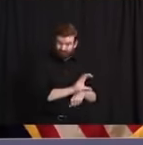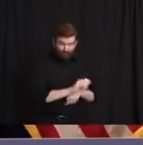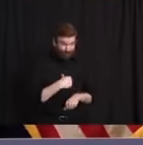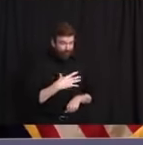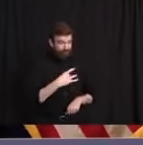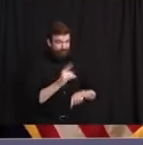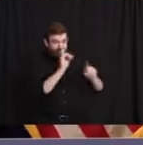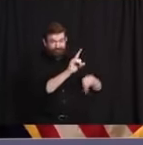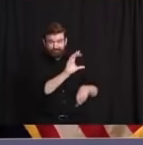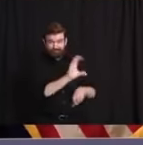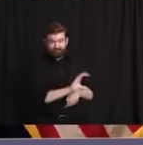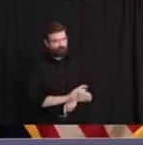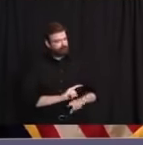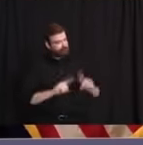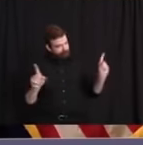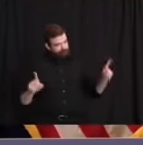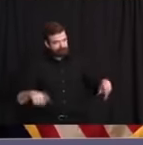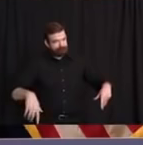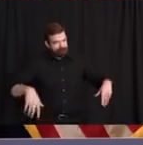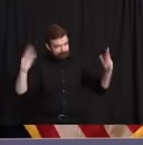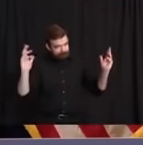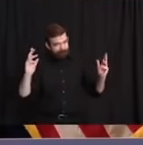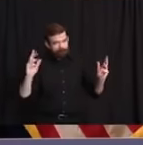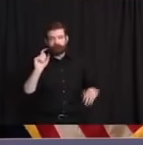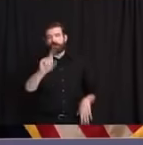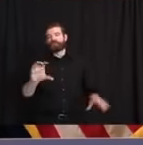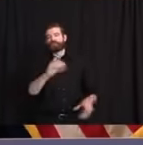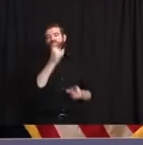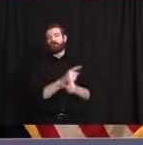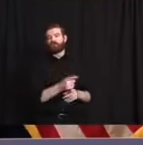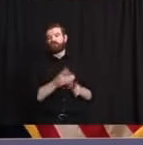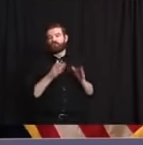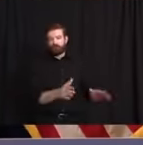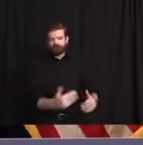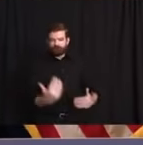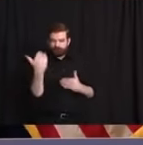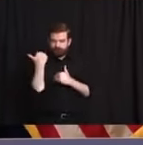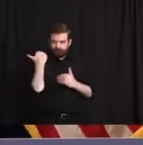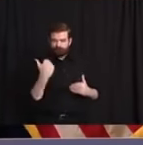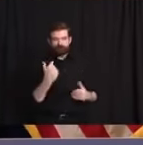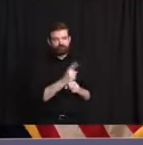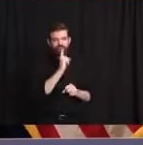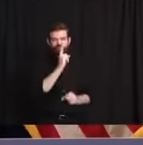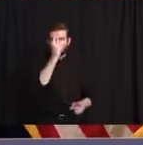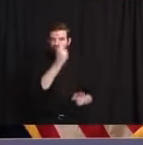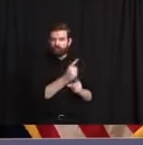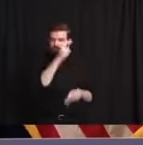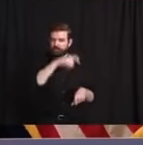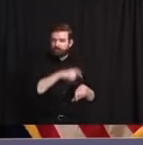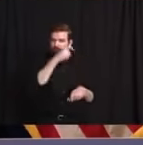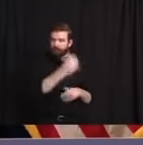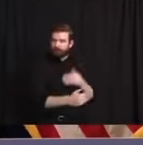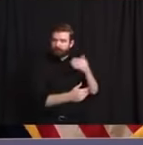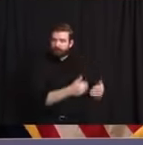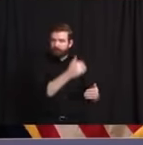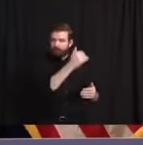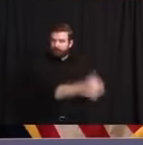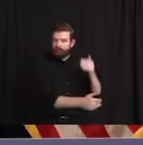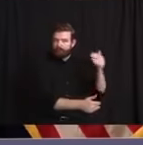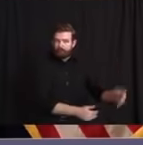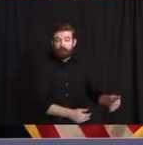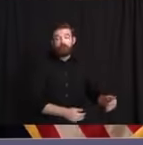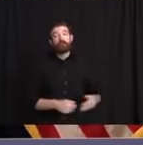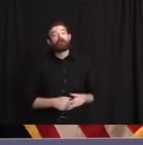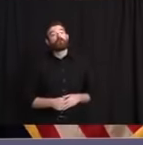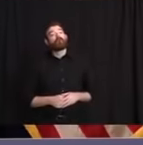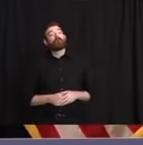this is a question of doing it responsibly and doing it at the right time. So at least up until now, if somebody has more than the